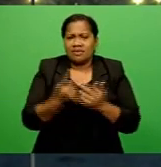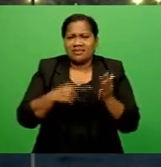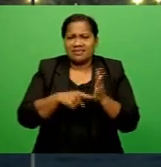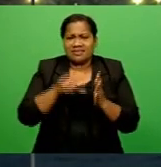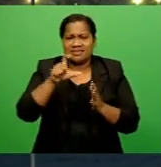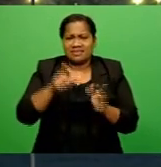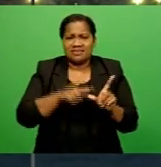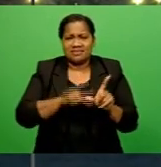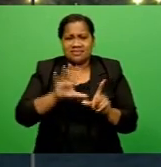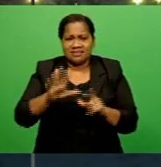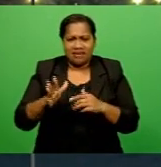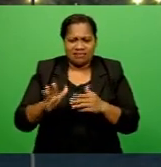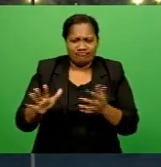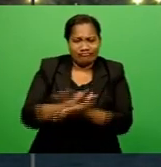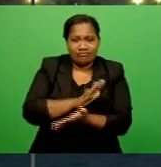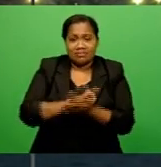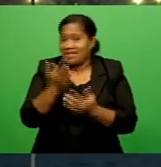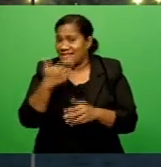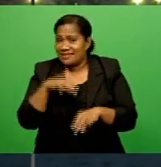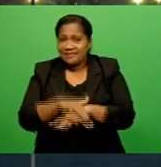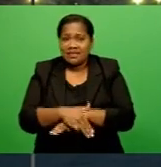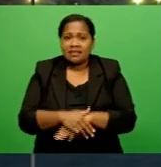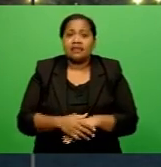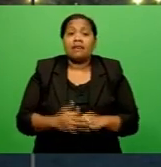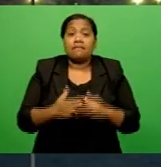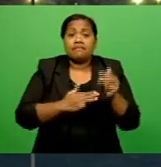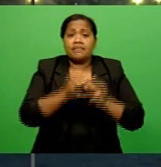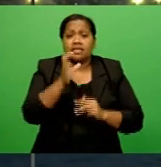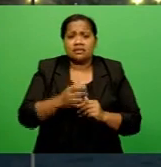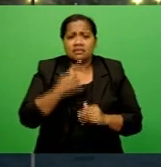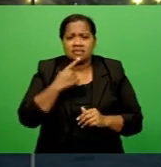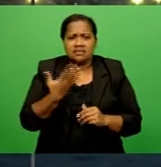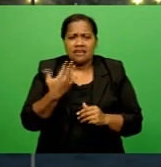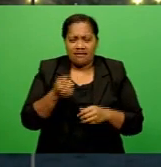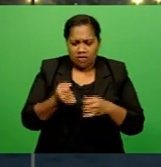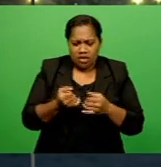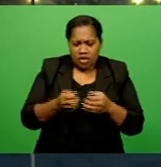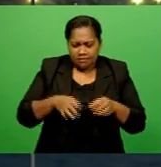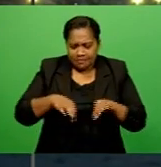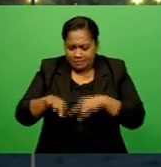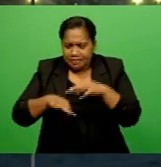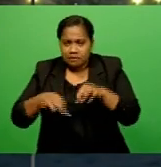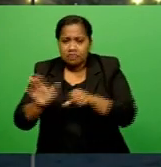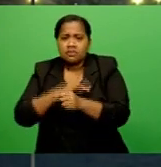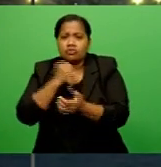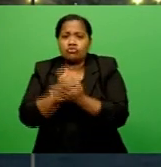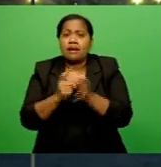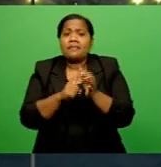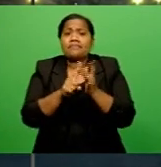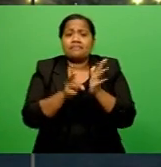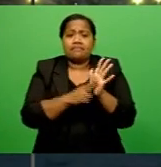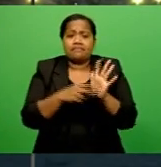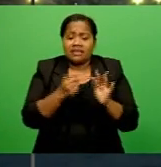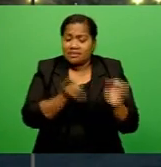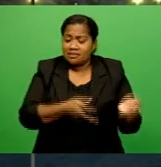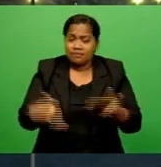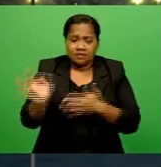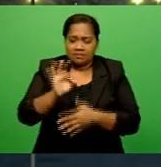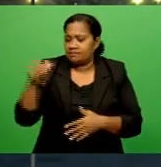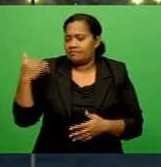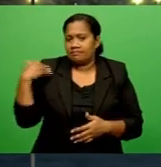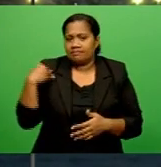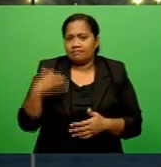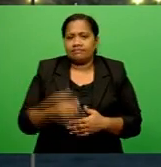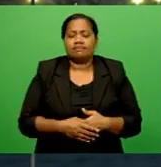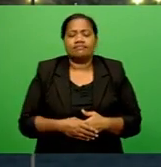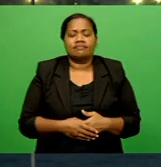month. Manager Lasarusa Turanga says they've mapped out plans to ensure pine supply is not affected after natural disasters. Details